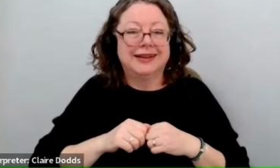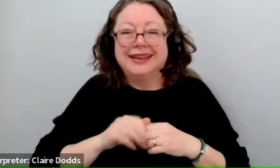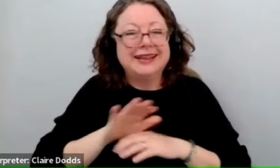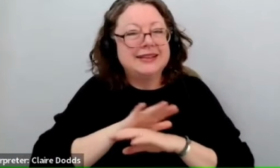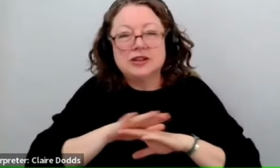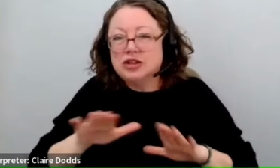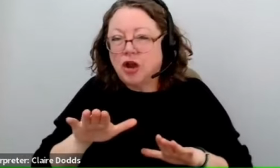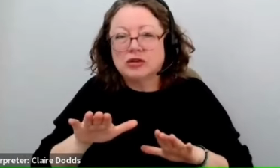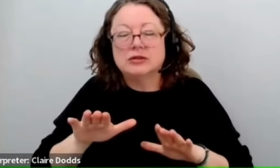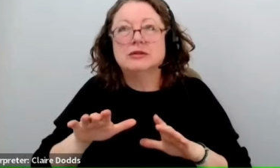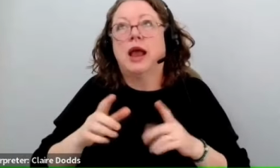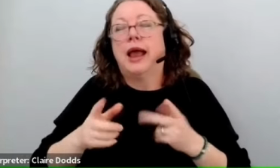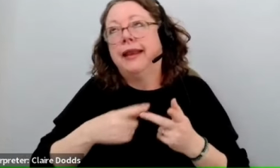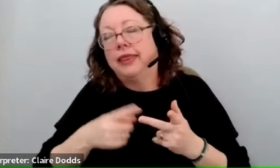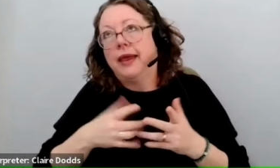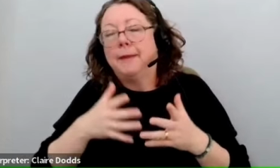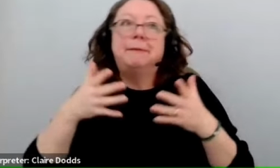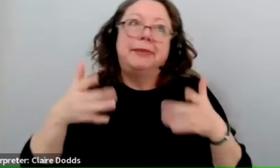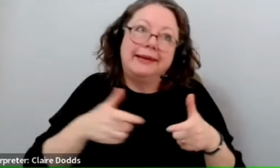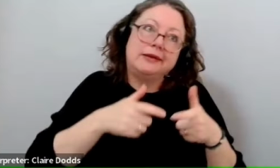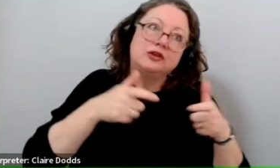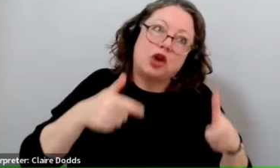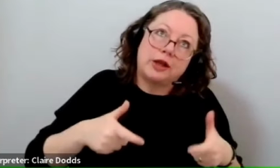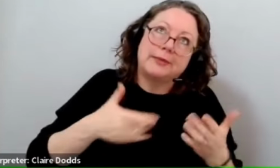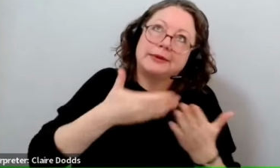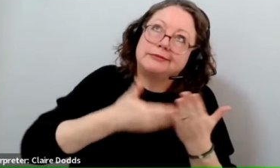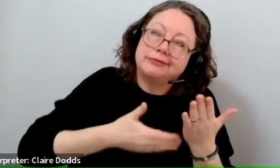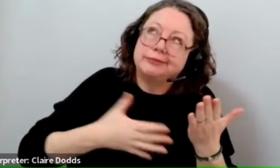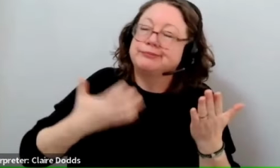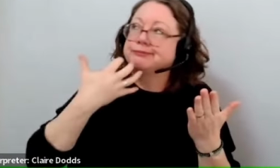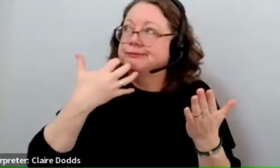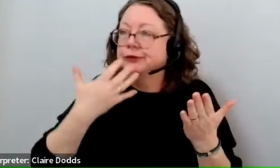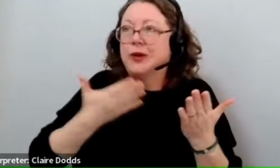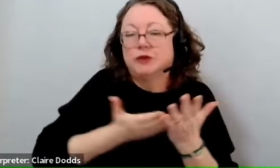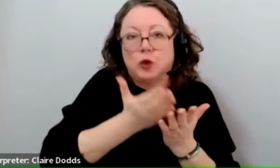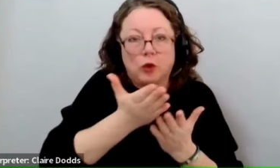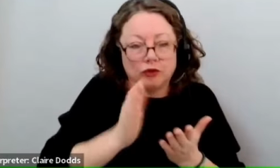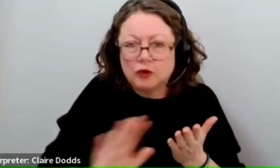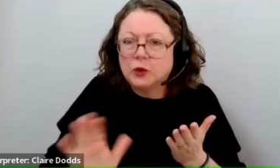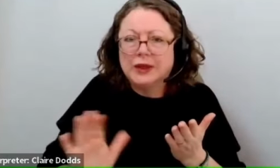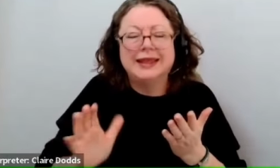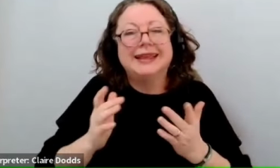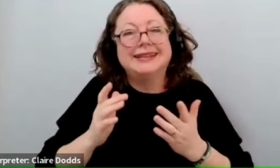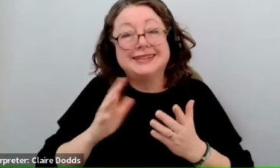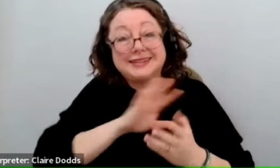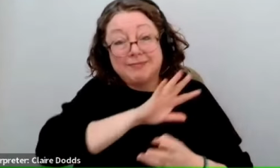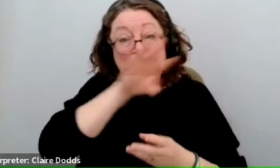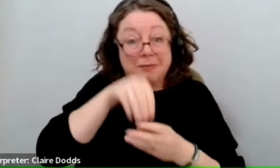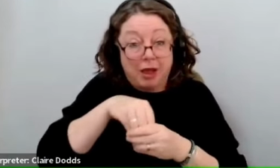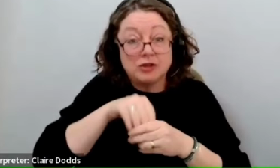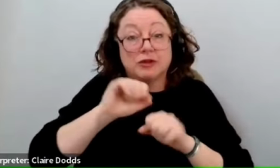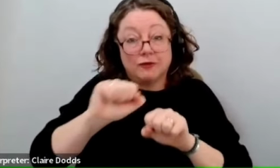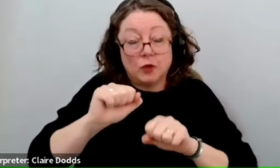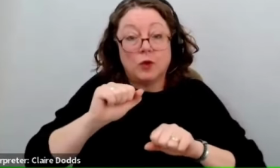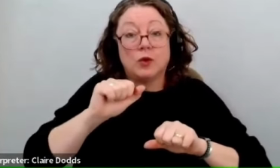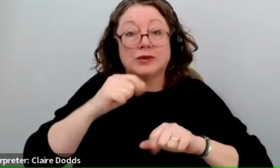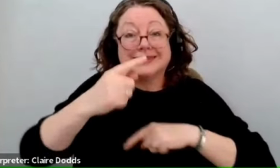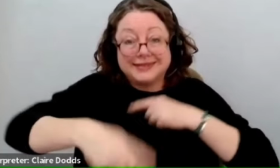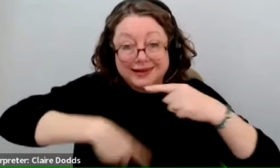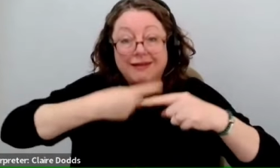be another big document that we have to do, but it actually creates a seamless process